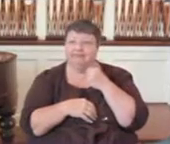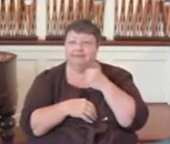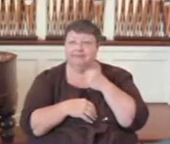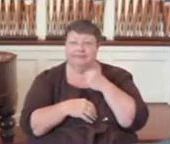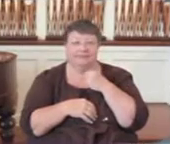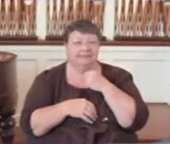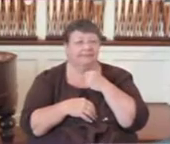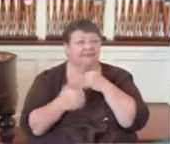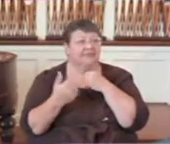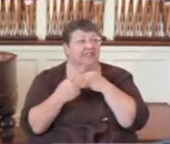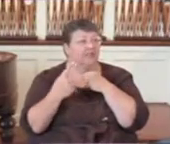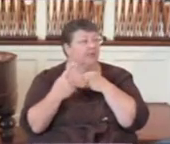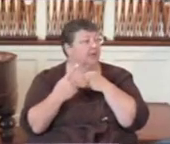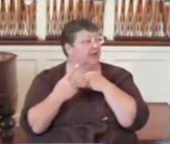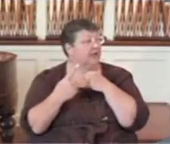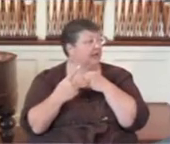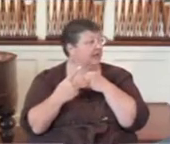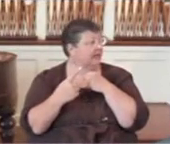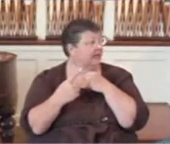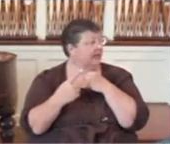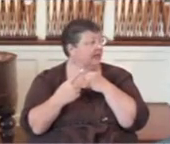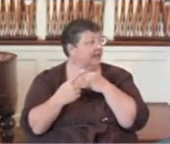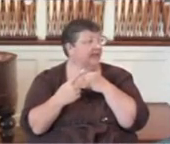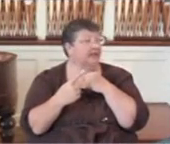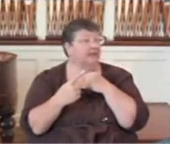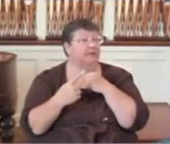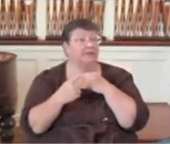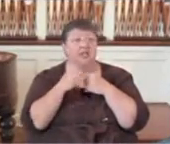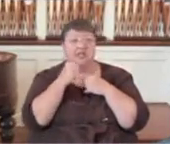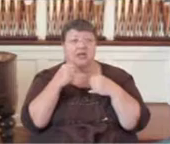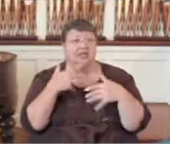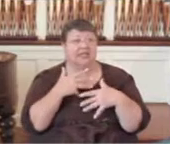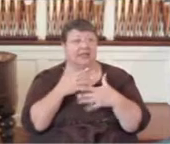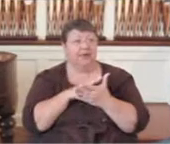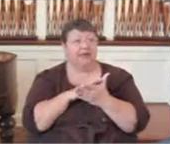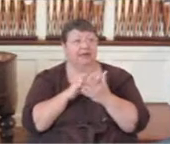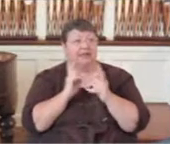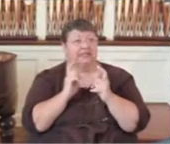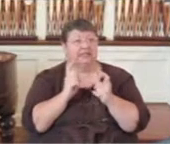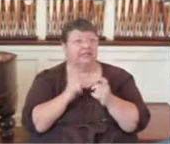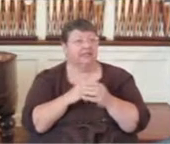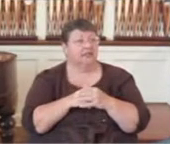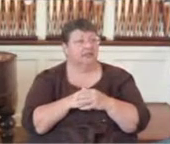Anybody new today? Wait, it's not scary. It's a nice gift.